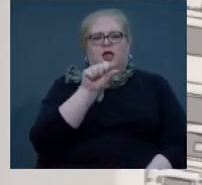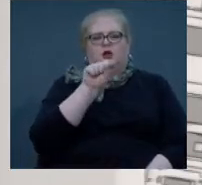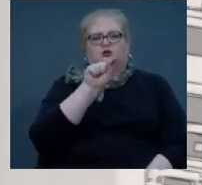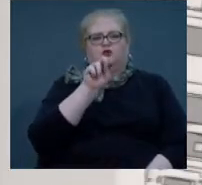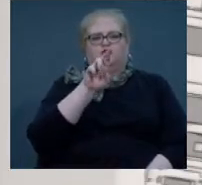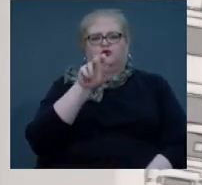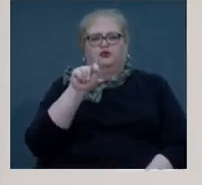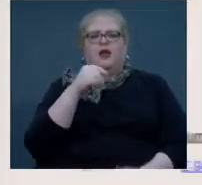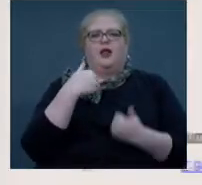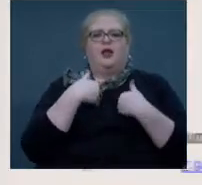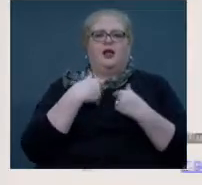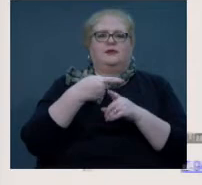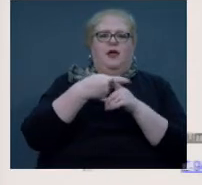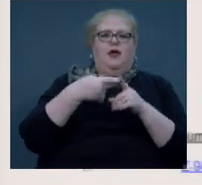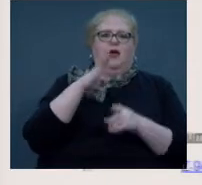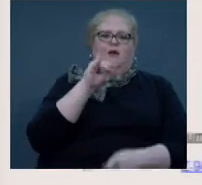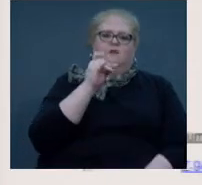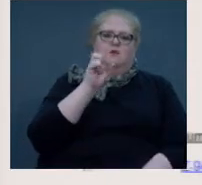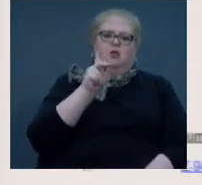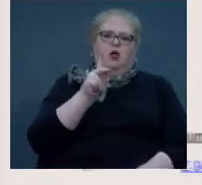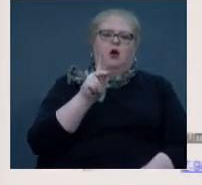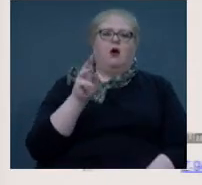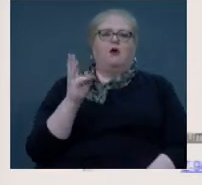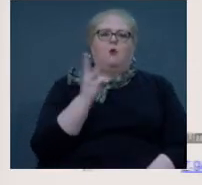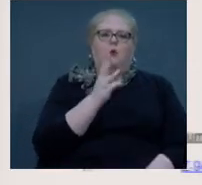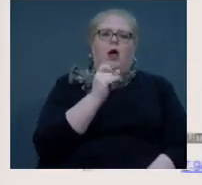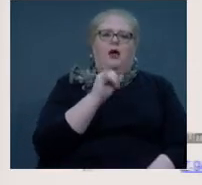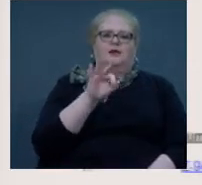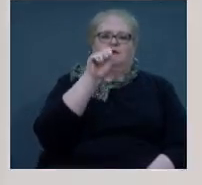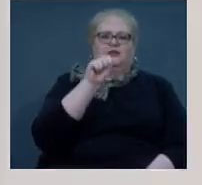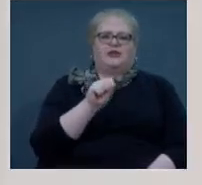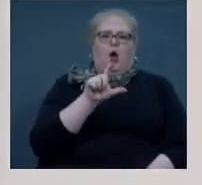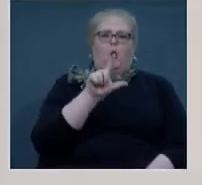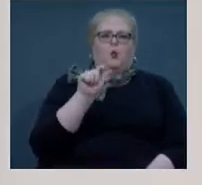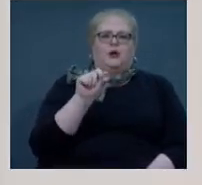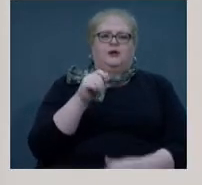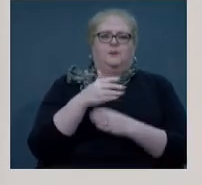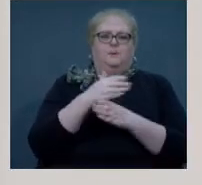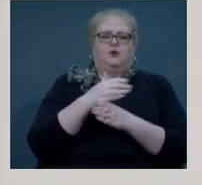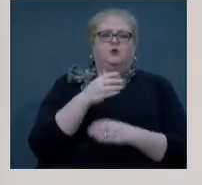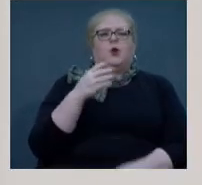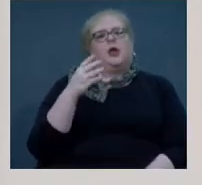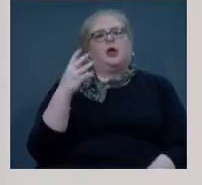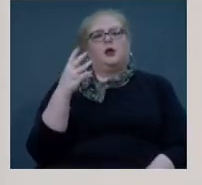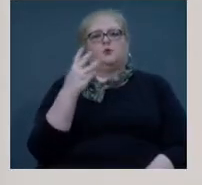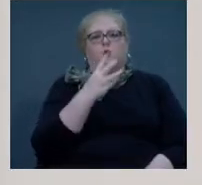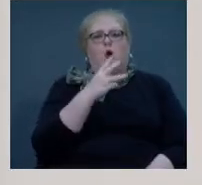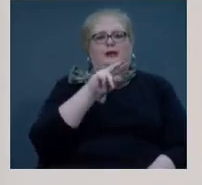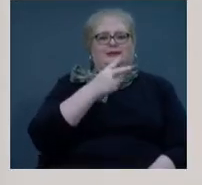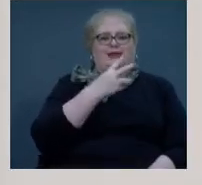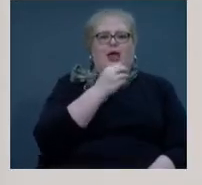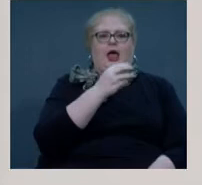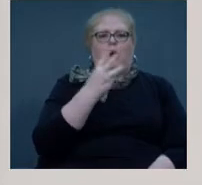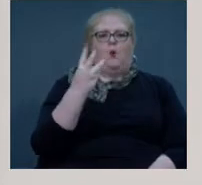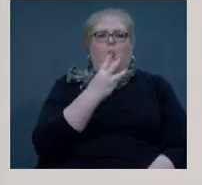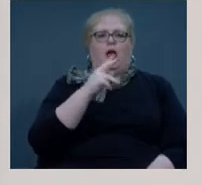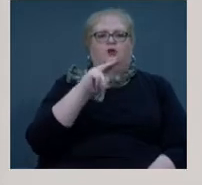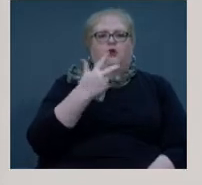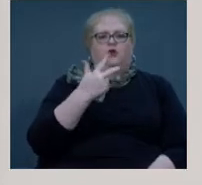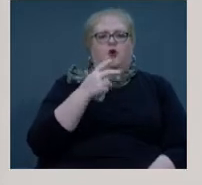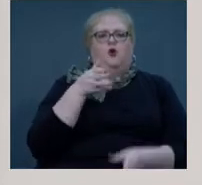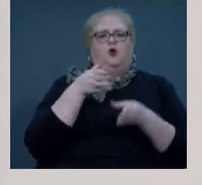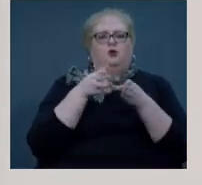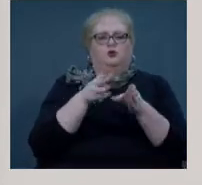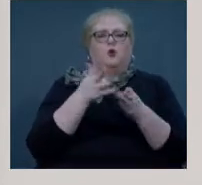of an entire half-block area located along the west side of South Louisiana between West 2nd and West 3rd Streets. The applicant proposes